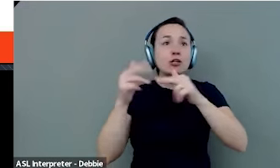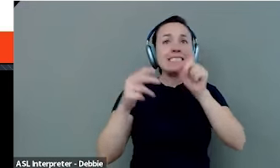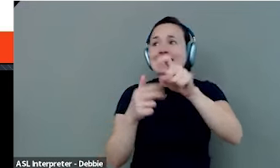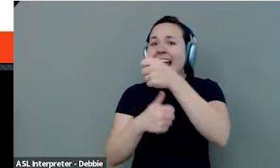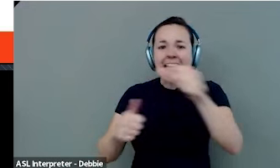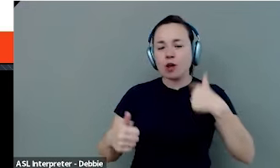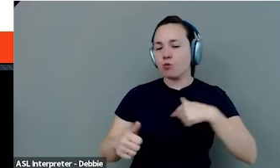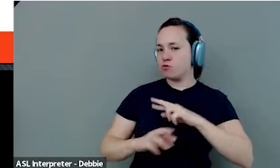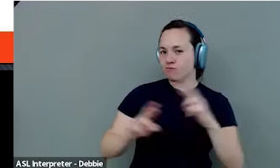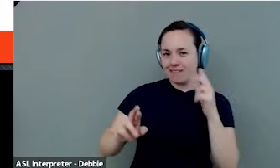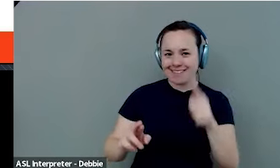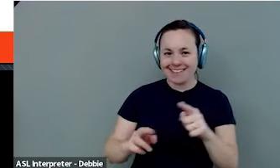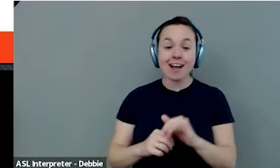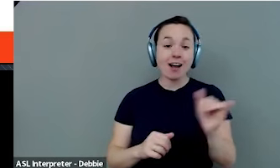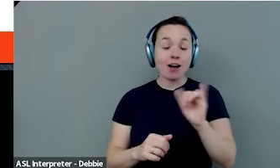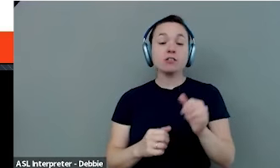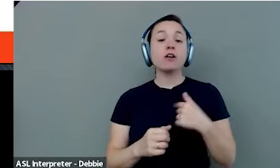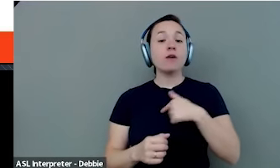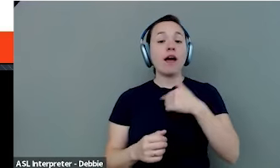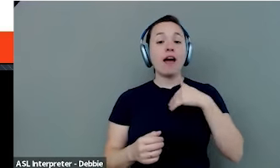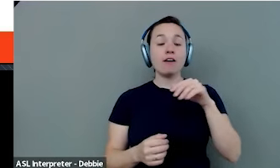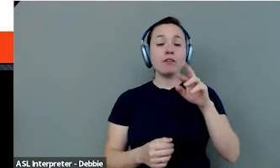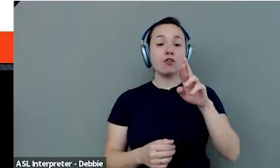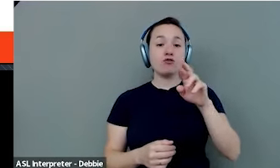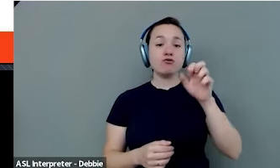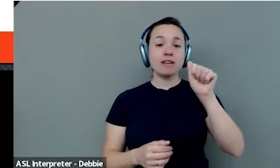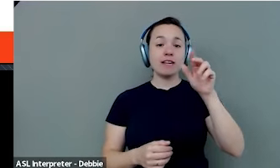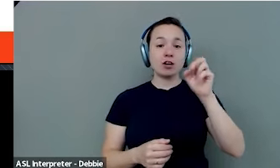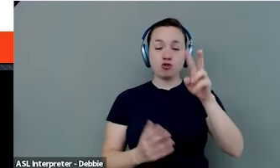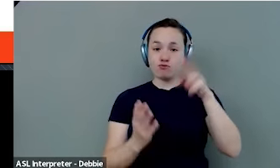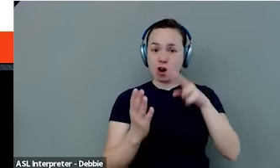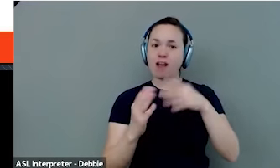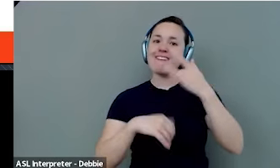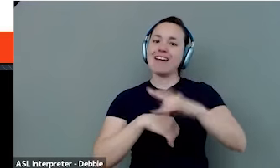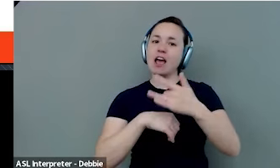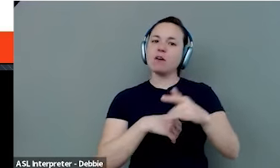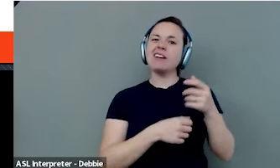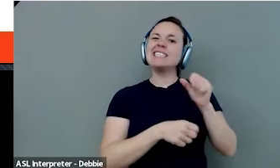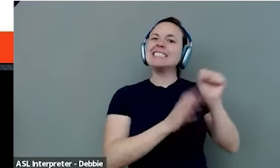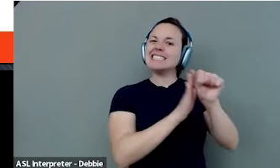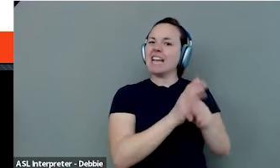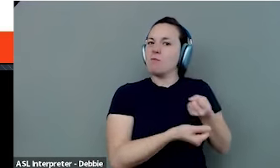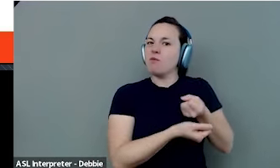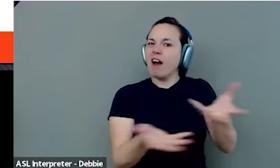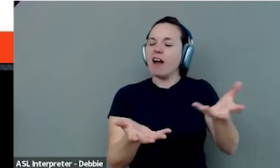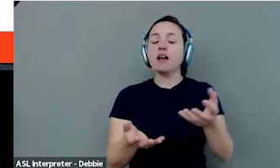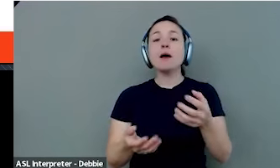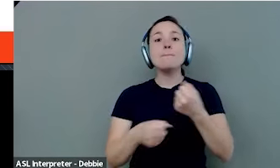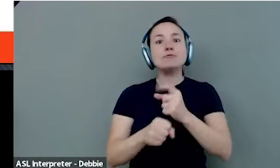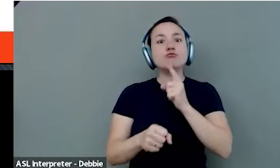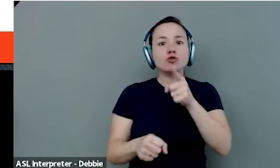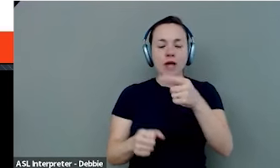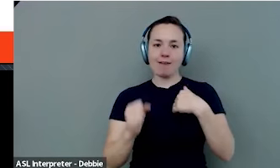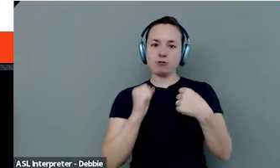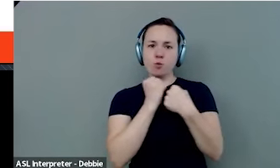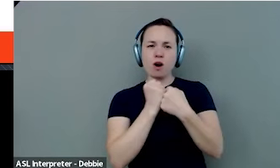And then lastly, if we will have readers provided by the state available to ensure that you have support